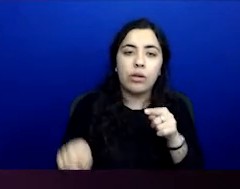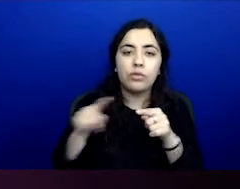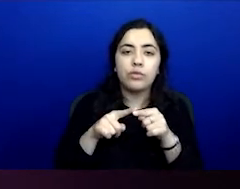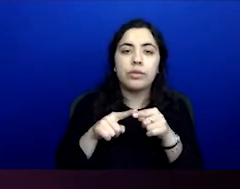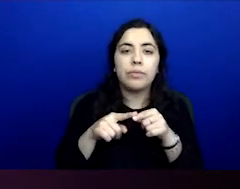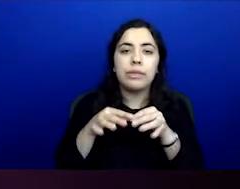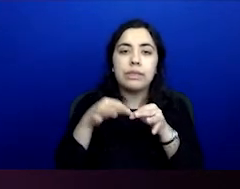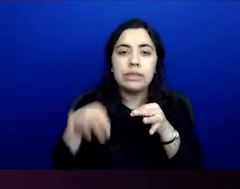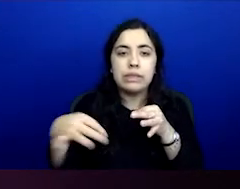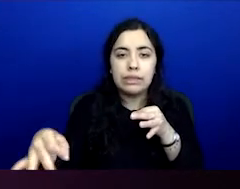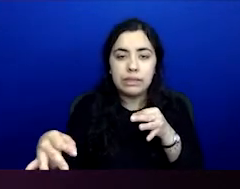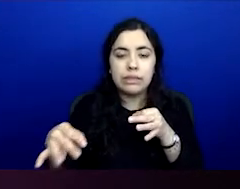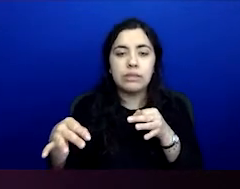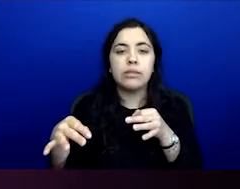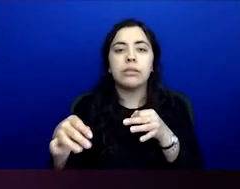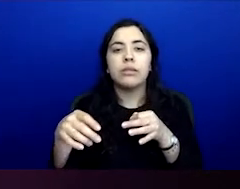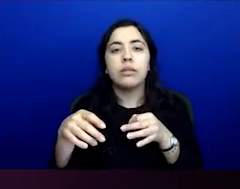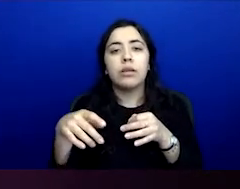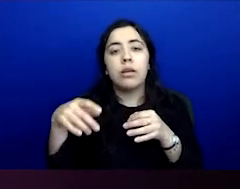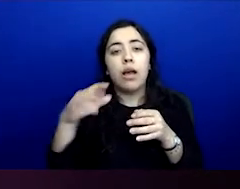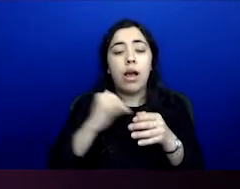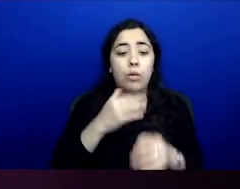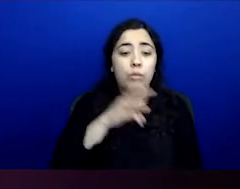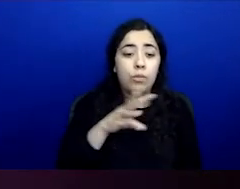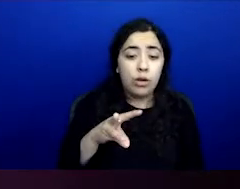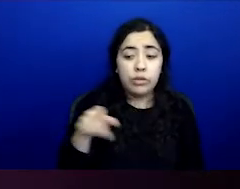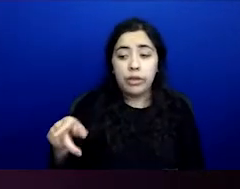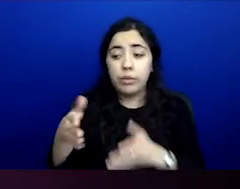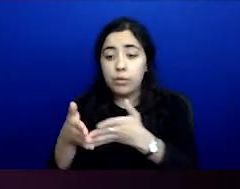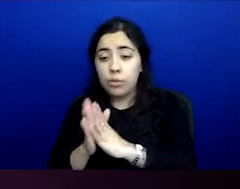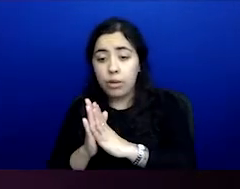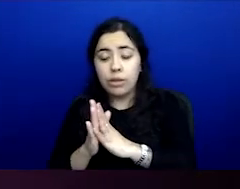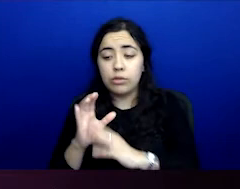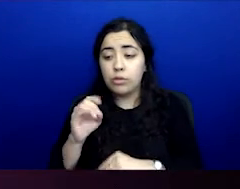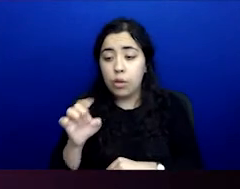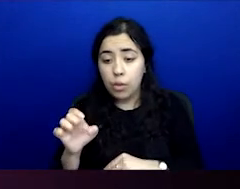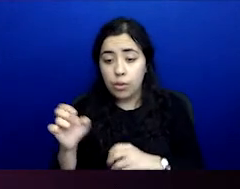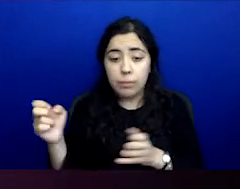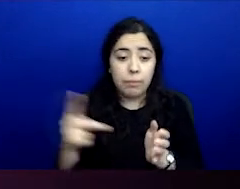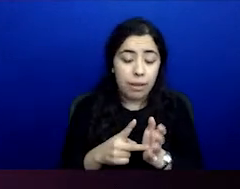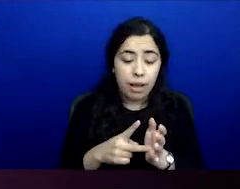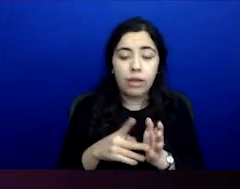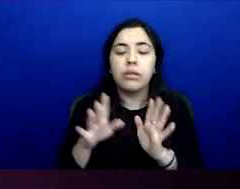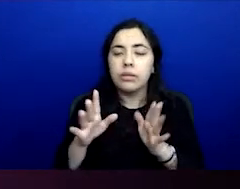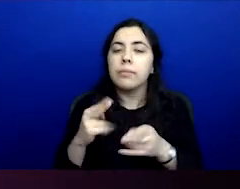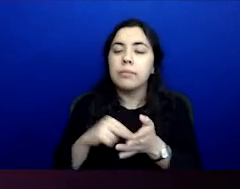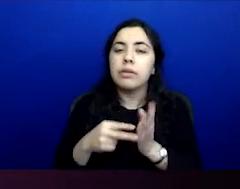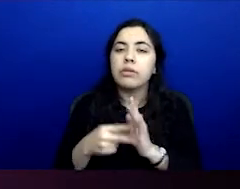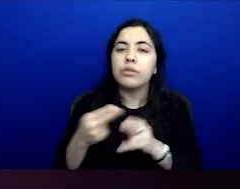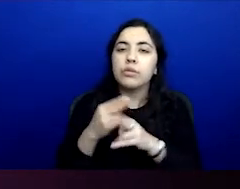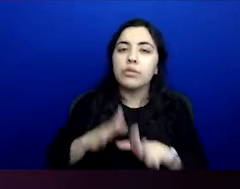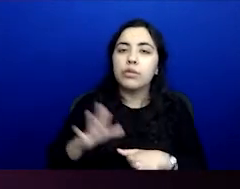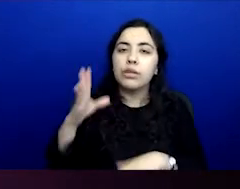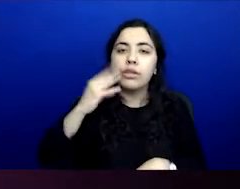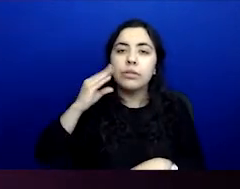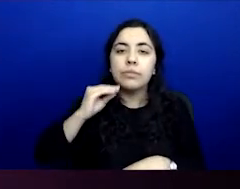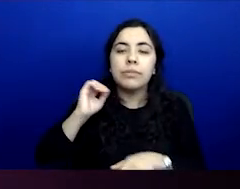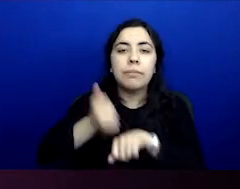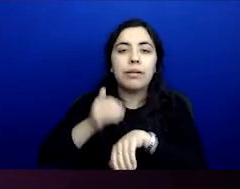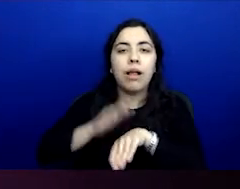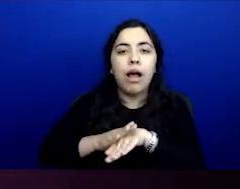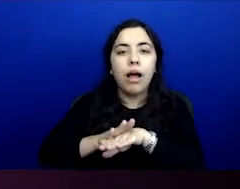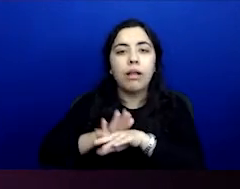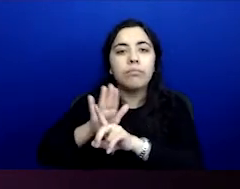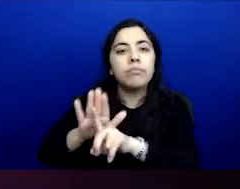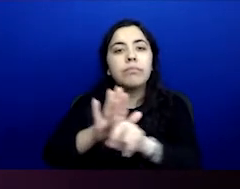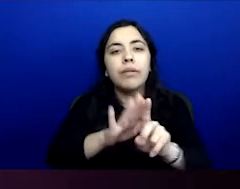request, getting some code, and coming back to the person. So this user experience is really customized based on the visitor, and I'll